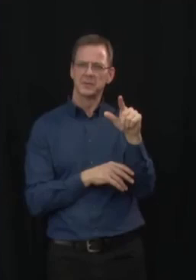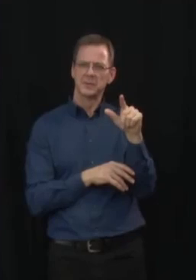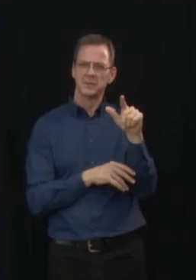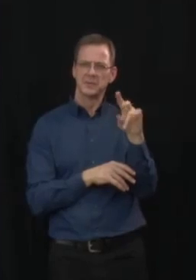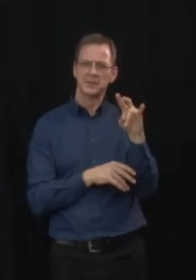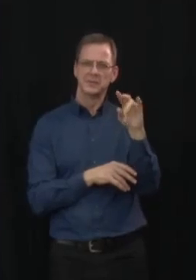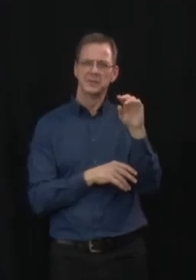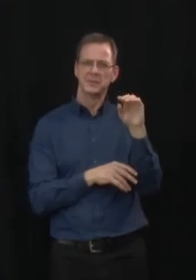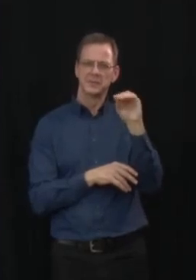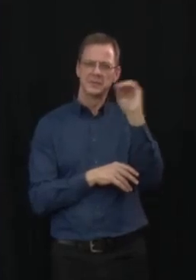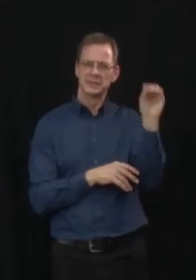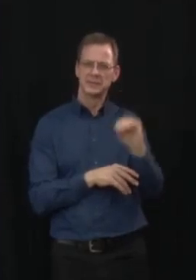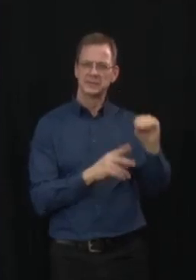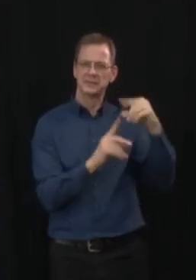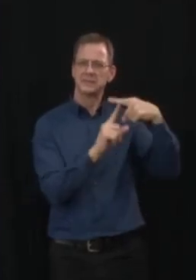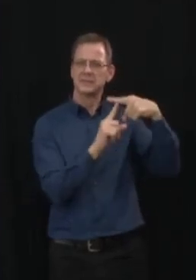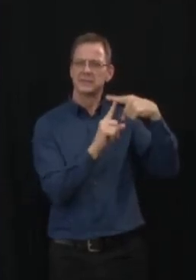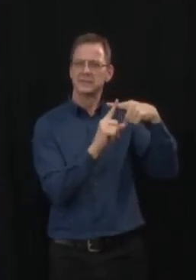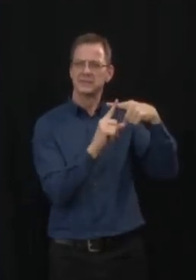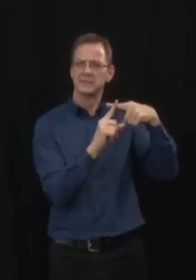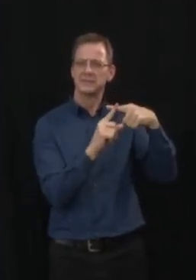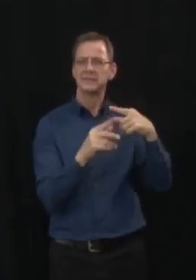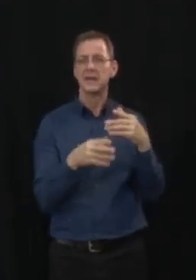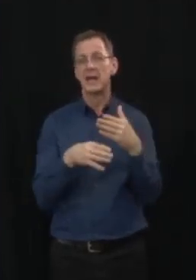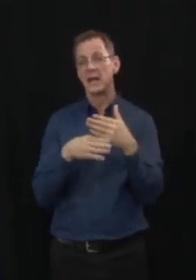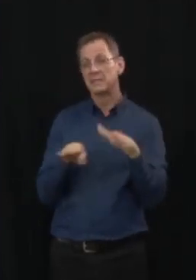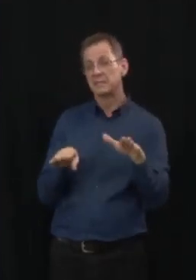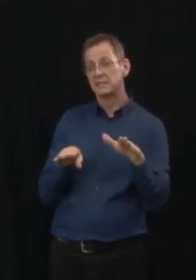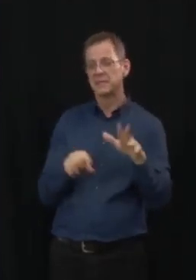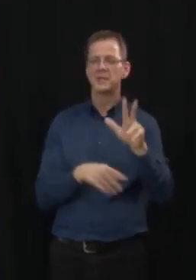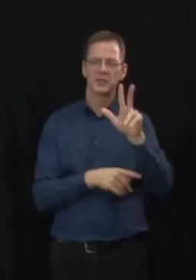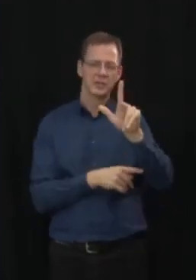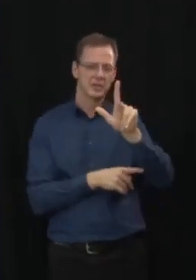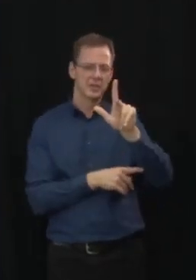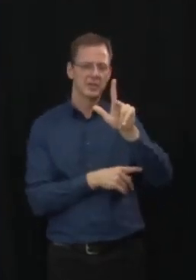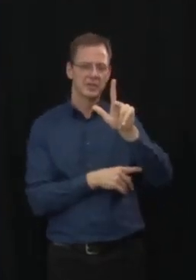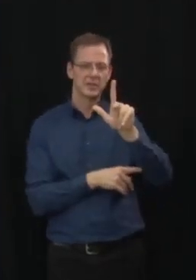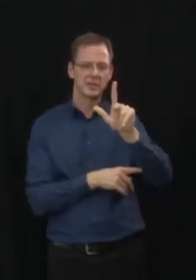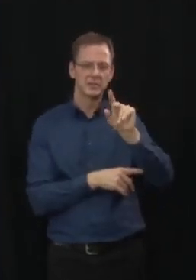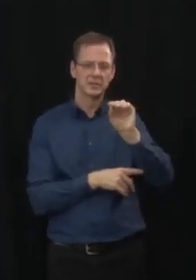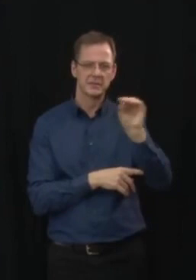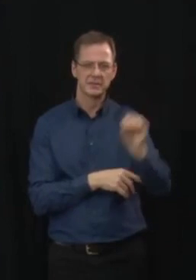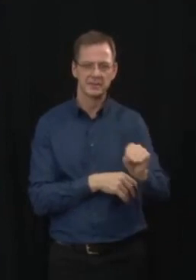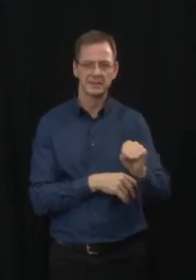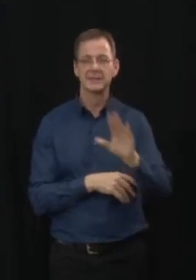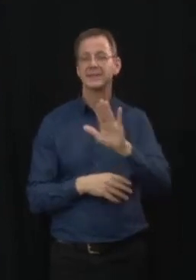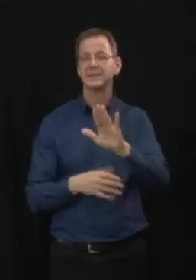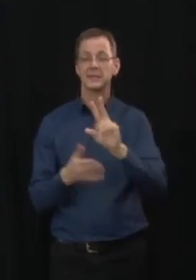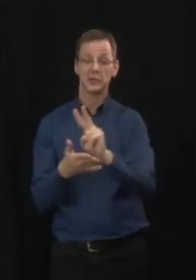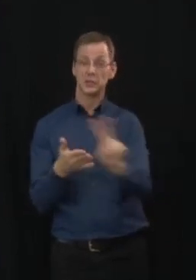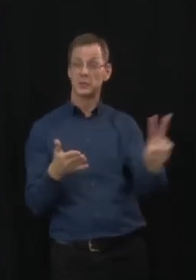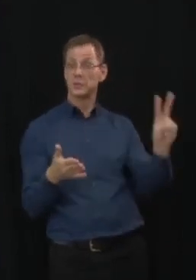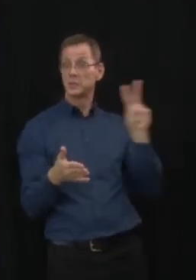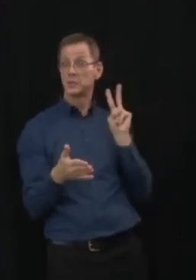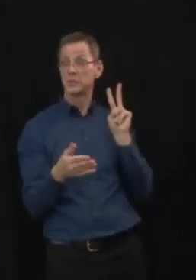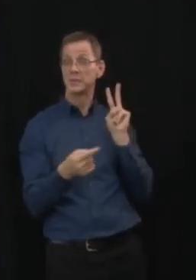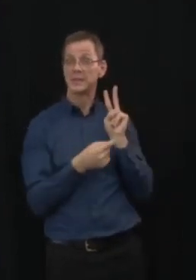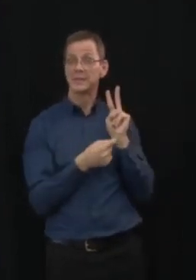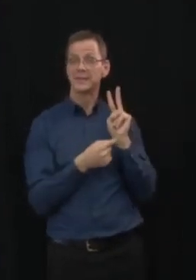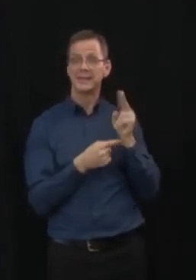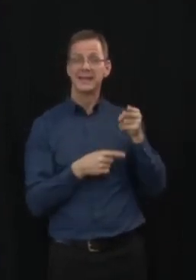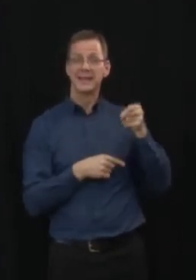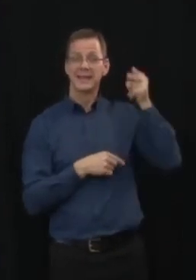from the previous week. As the Minister mentioned, hospitalizations have increased slightly from last week, and currently there are